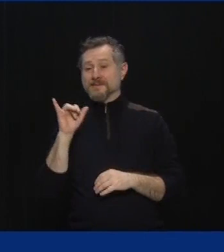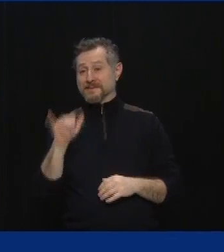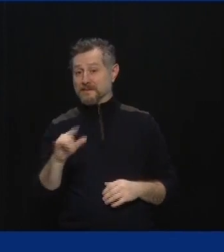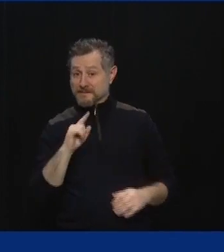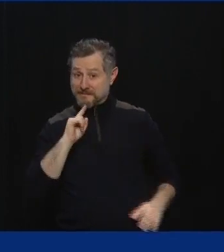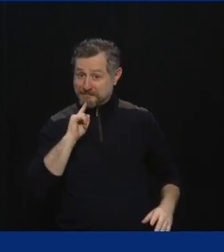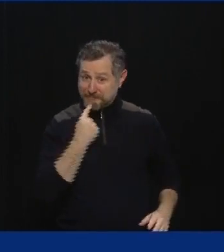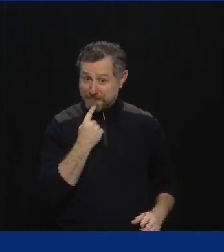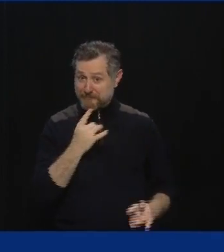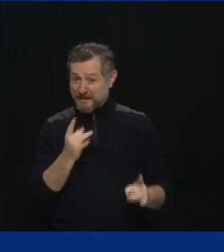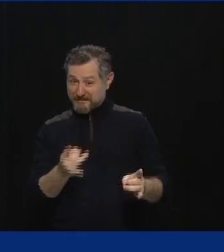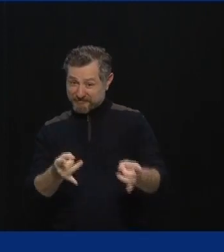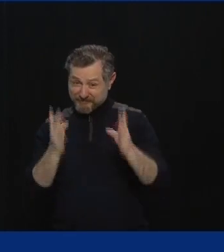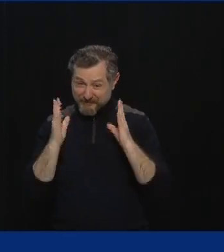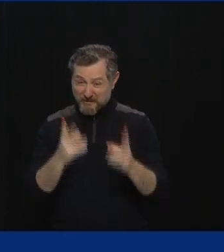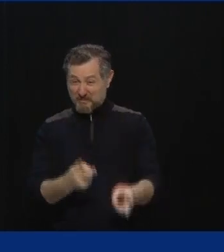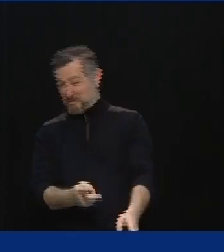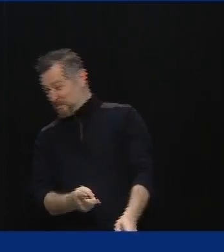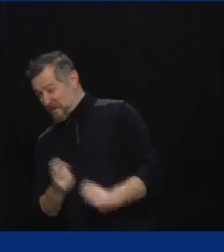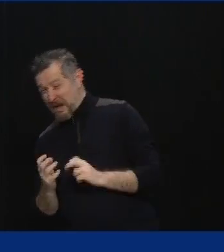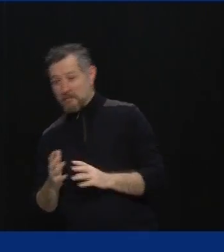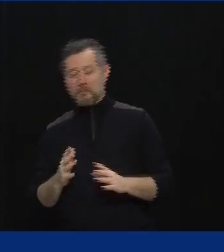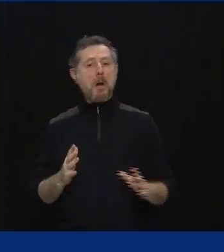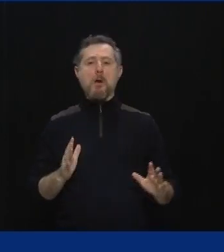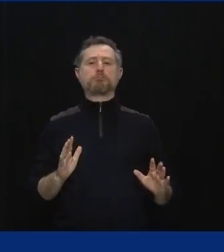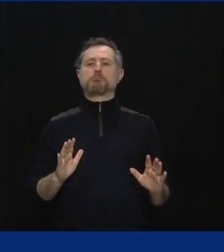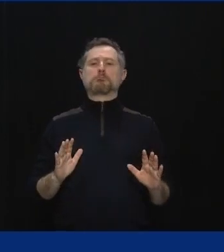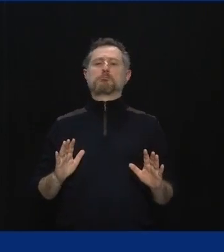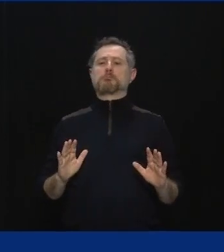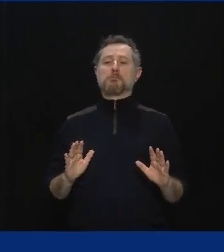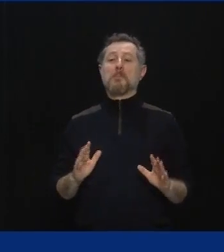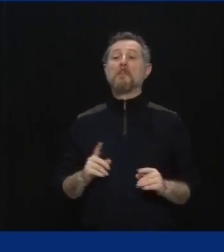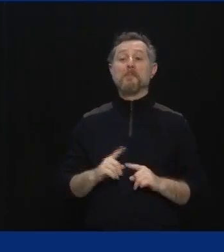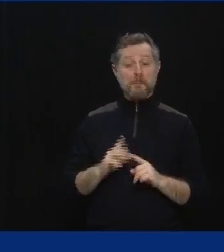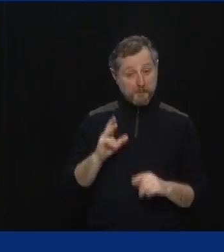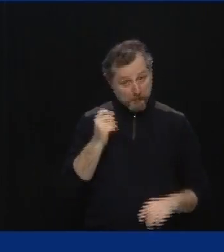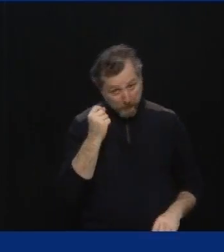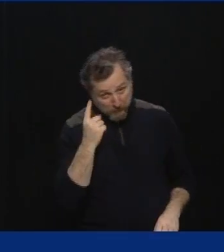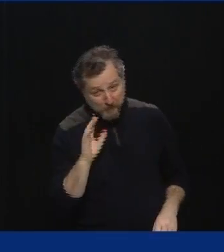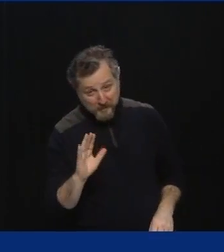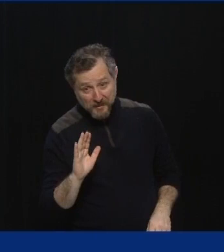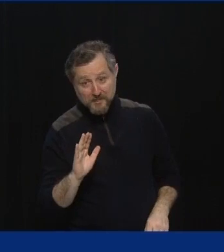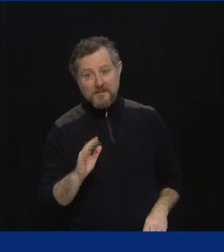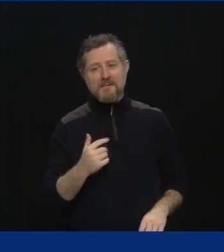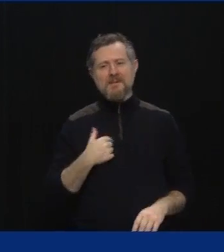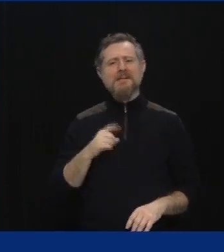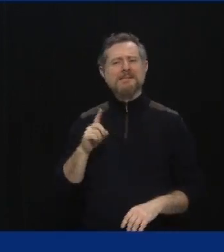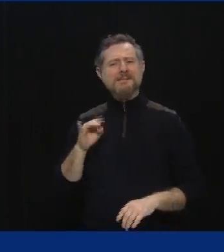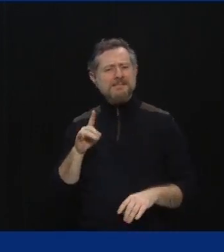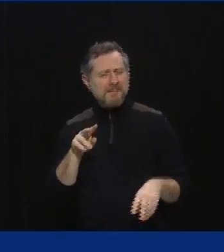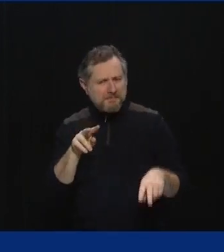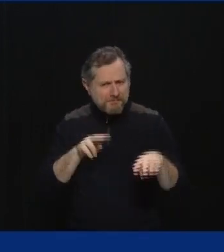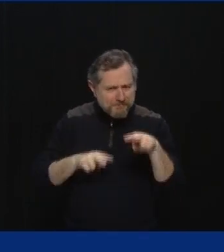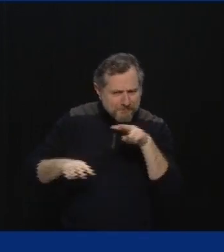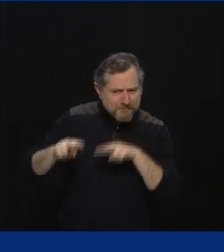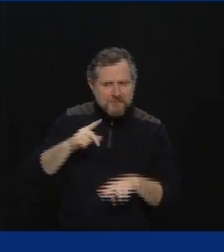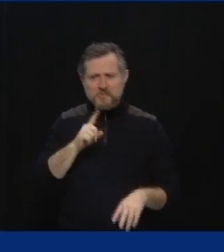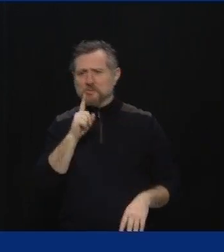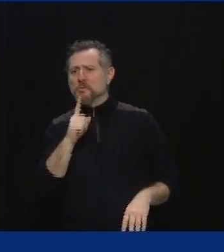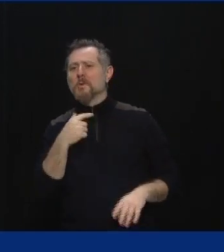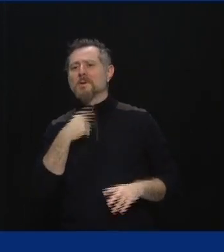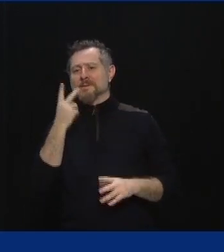in high numbers of people getting sick. But I set that calculation over here, and I'm looking at three other things and